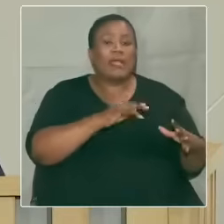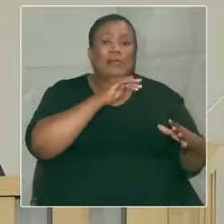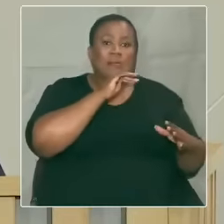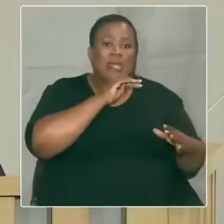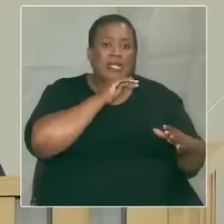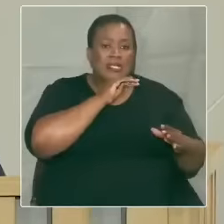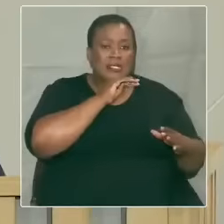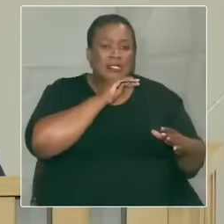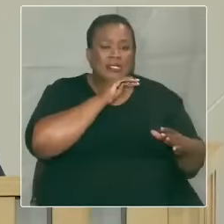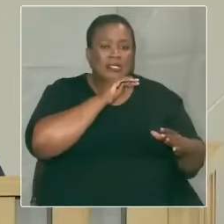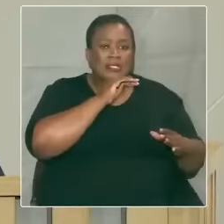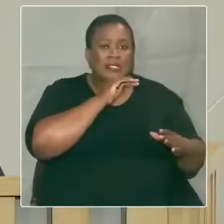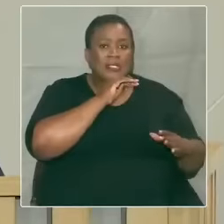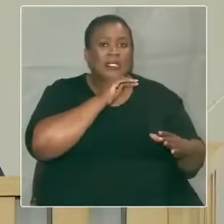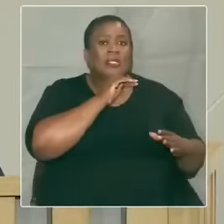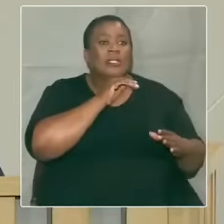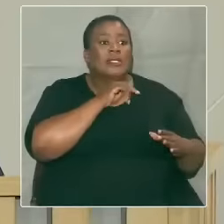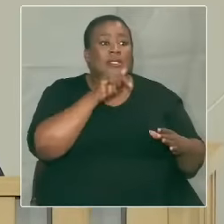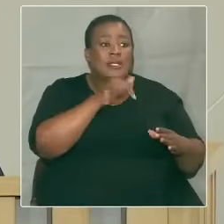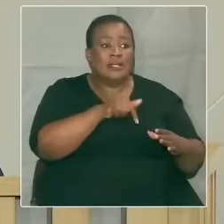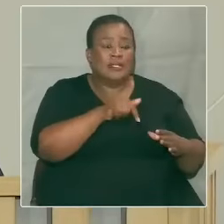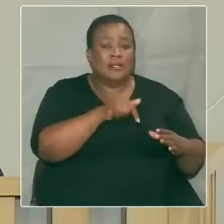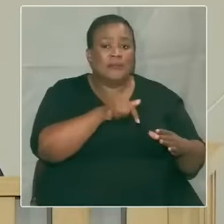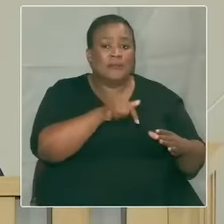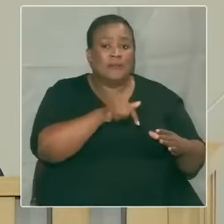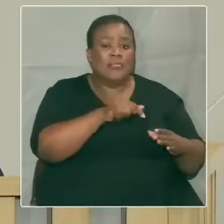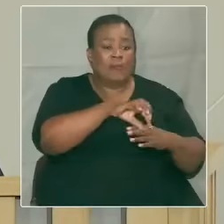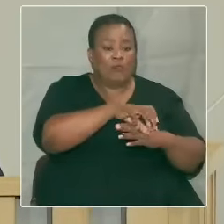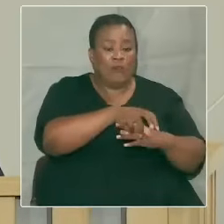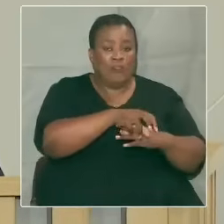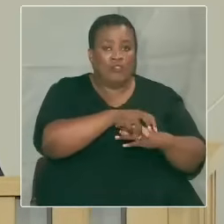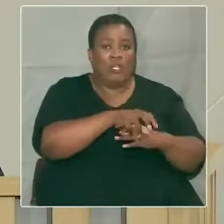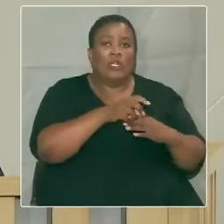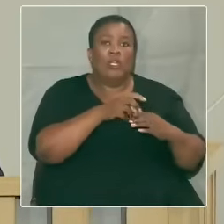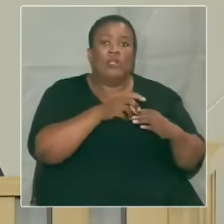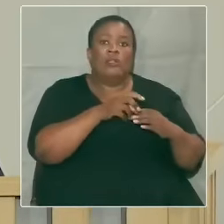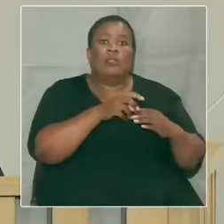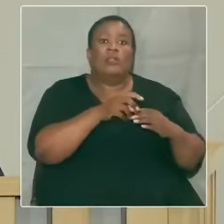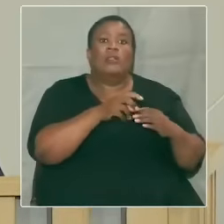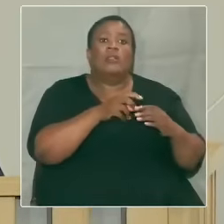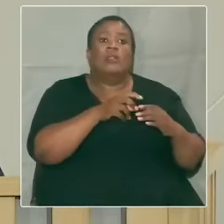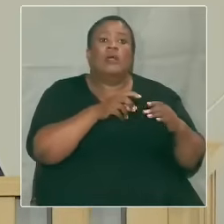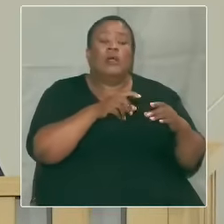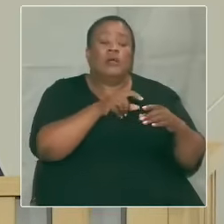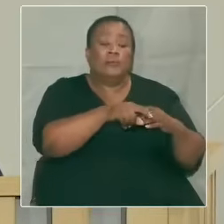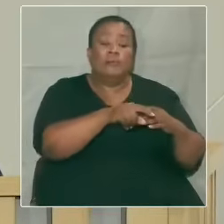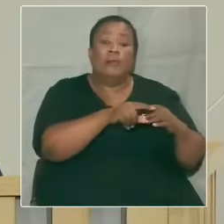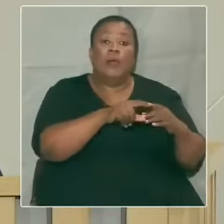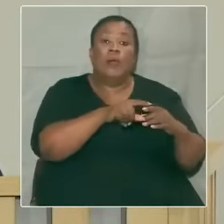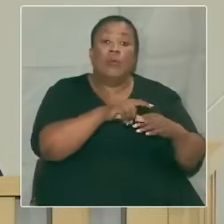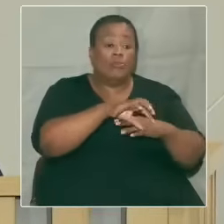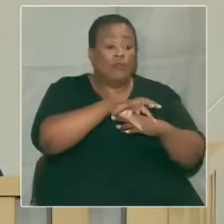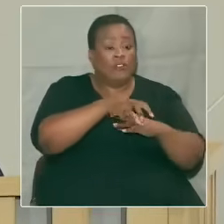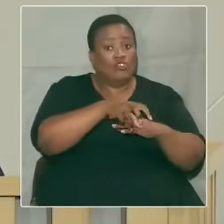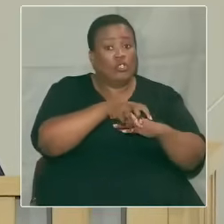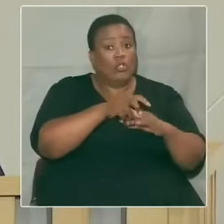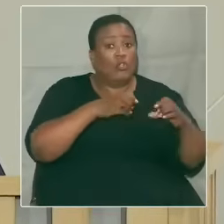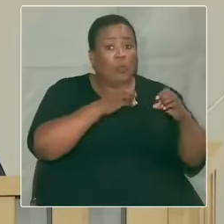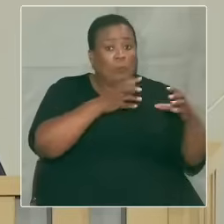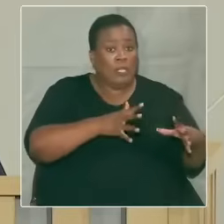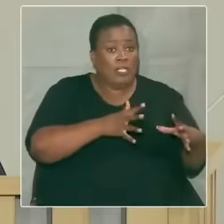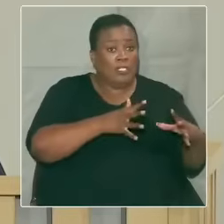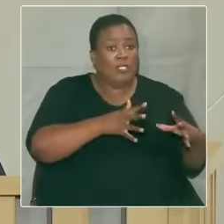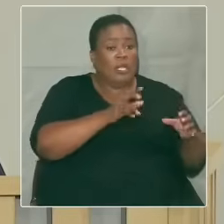automatic that if this provincial commissioner goes currently, the next one comes, it will continue with that one. No, it was